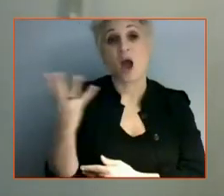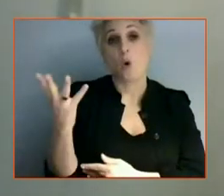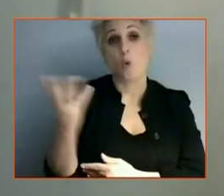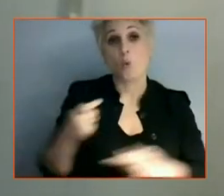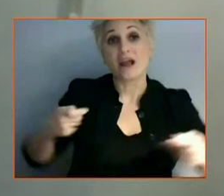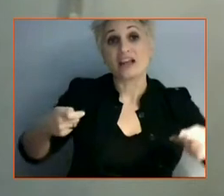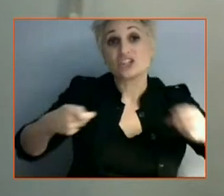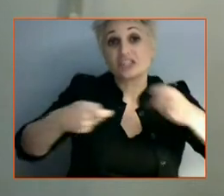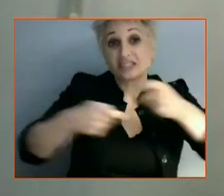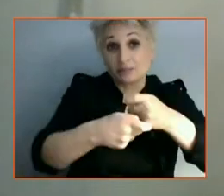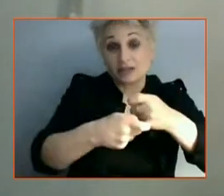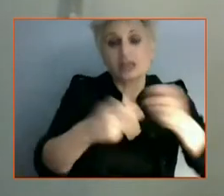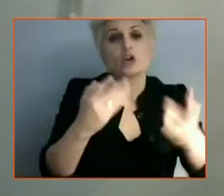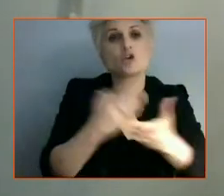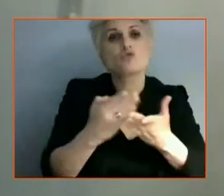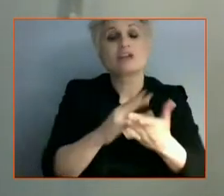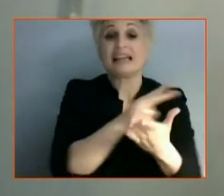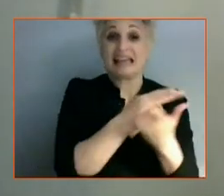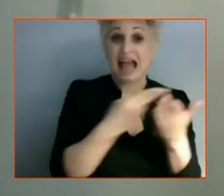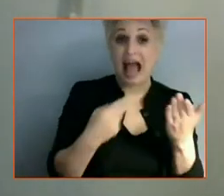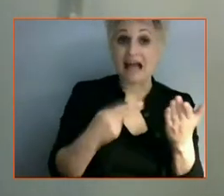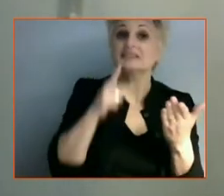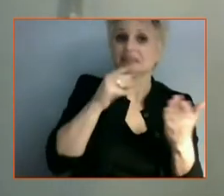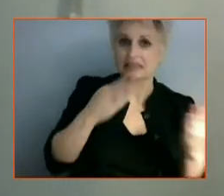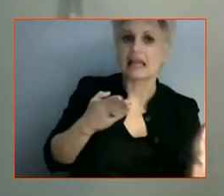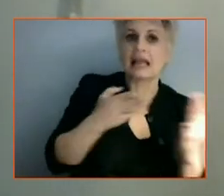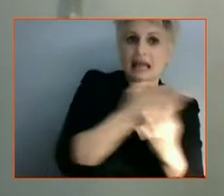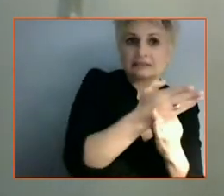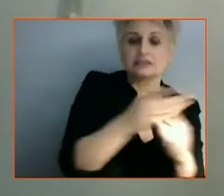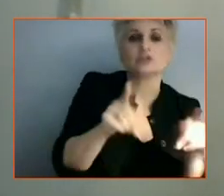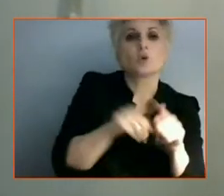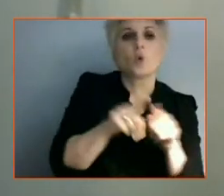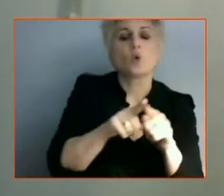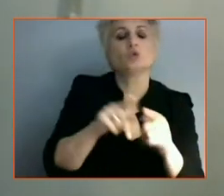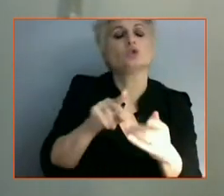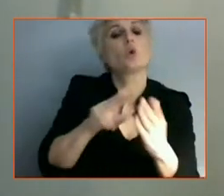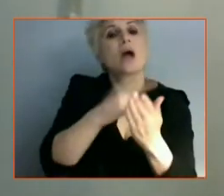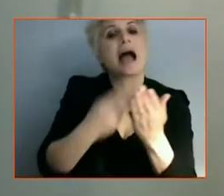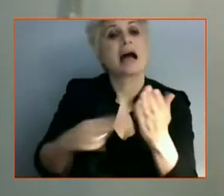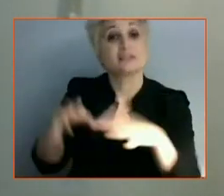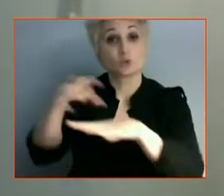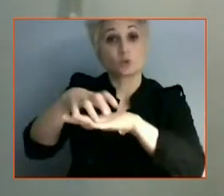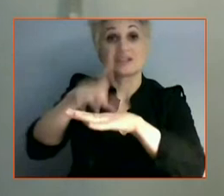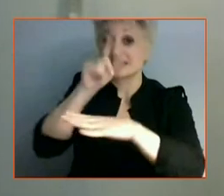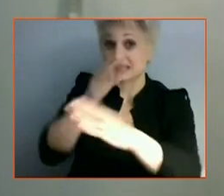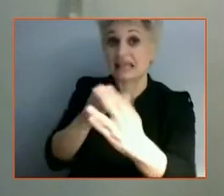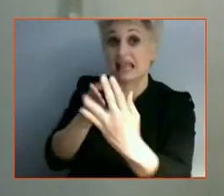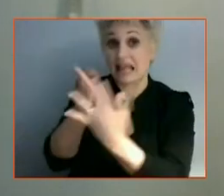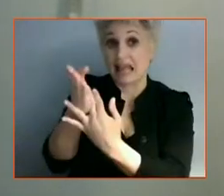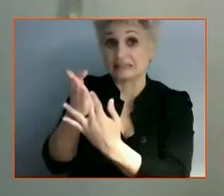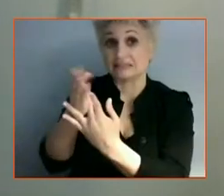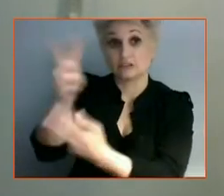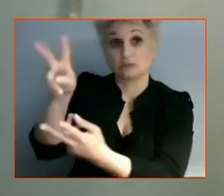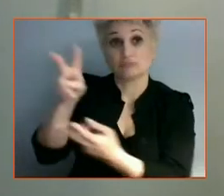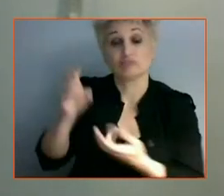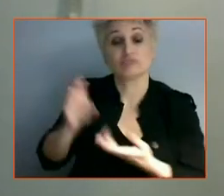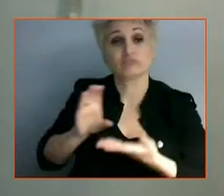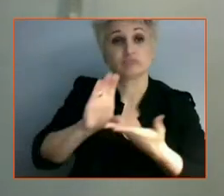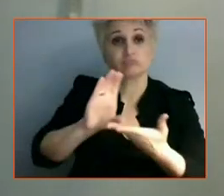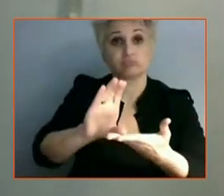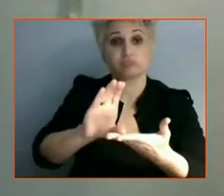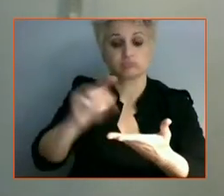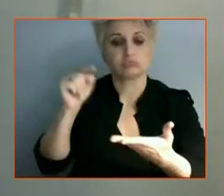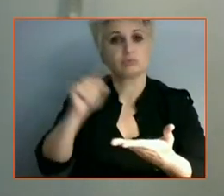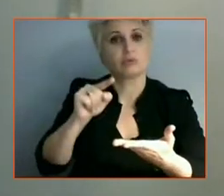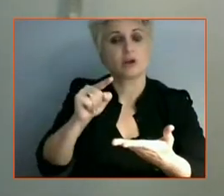and arts organisations in New Zealand. We were rolling out what was a significant arts recovery package, a package that was